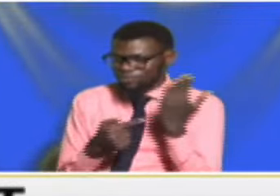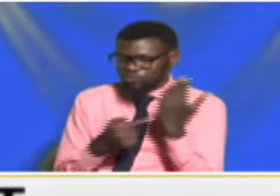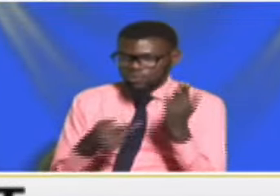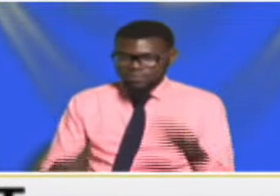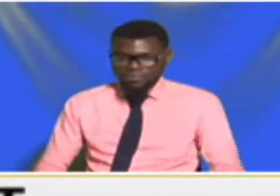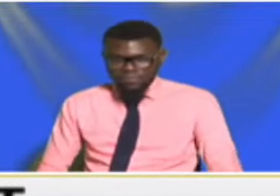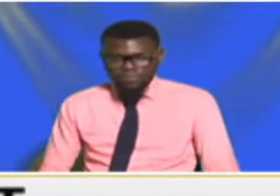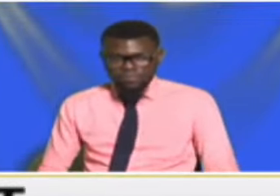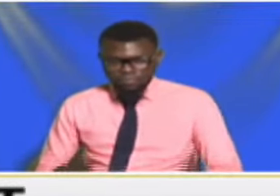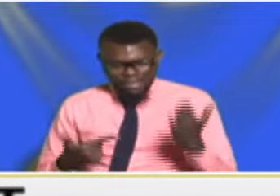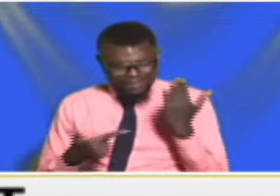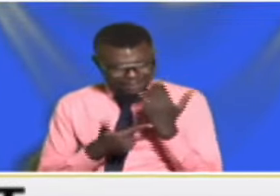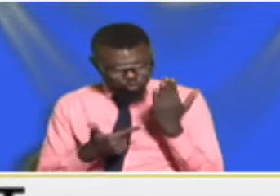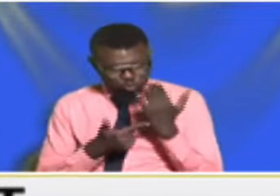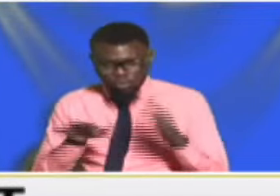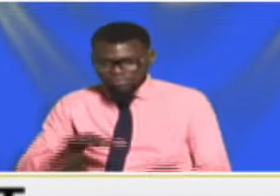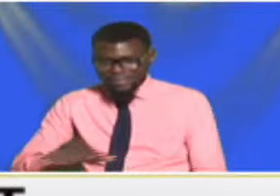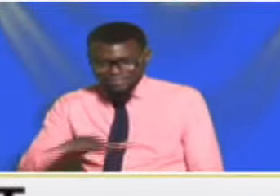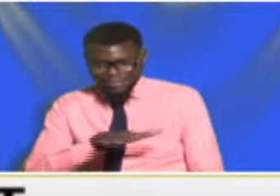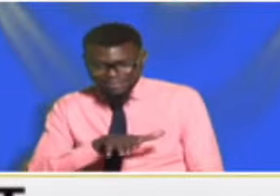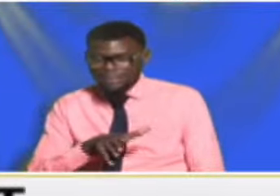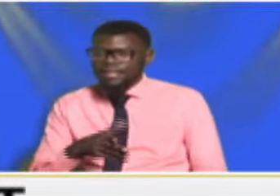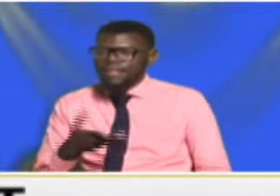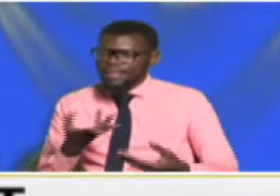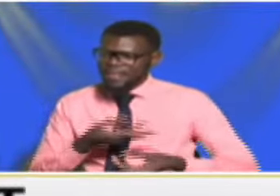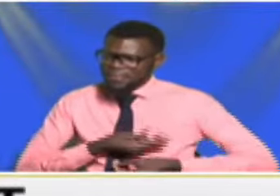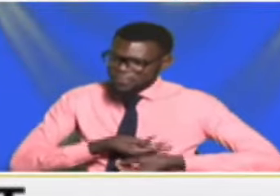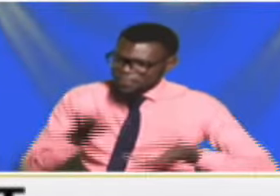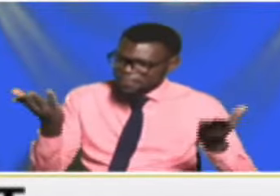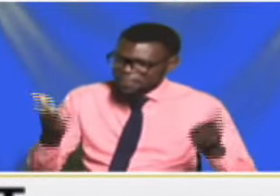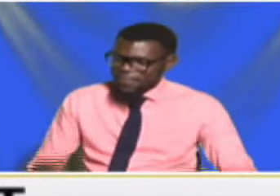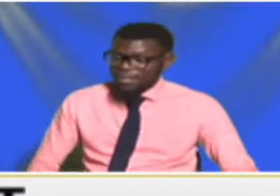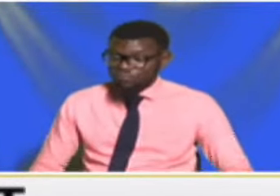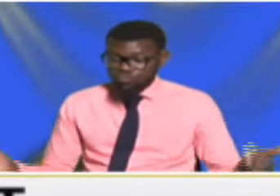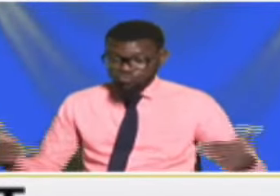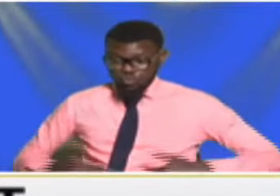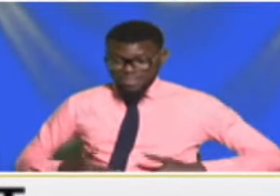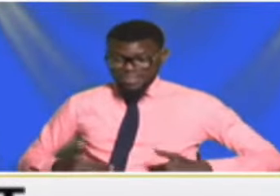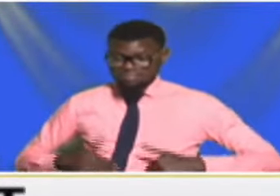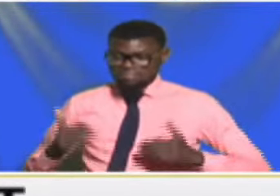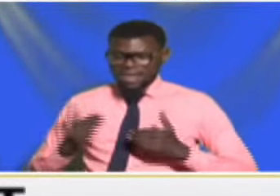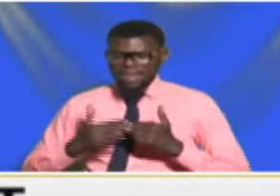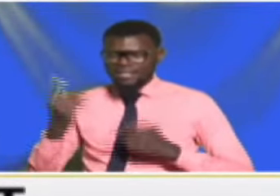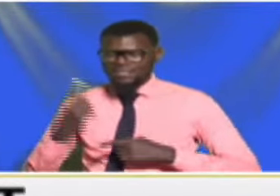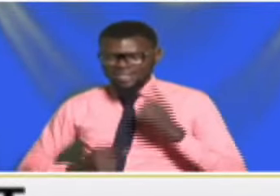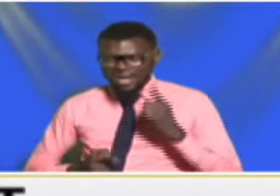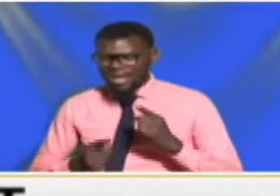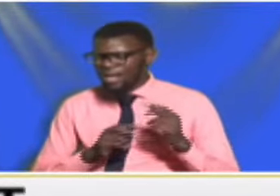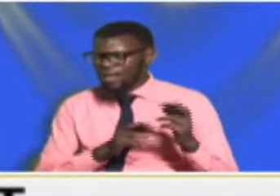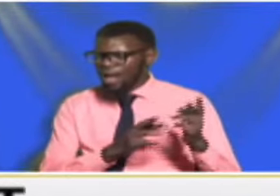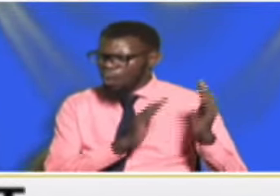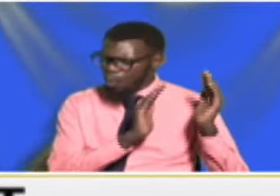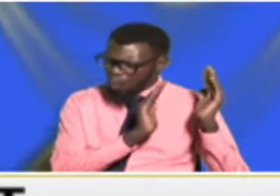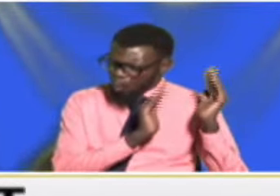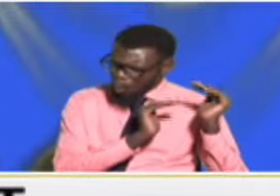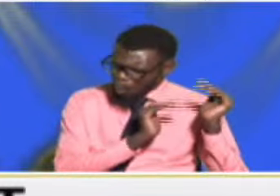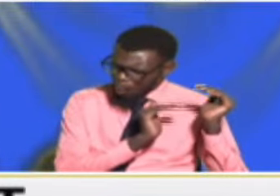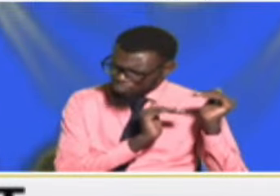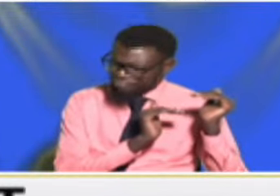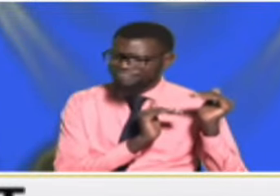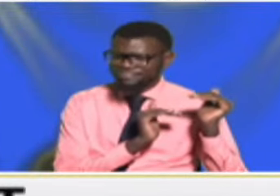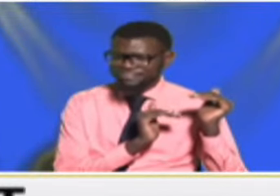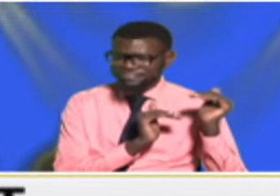out our digital space. Young guys, by the end of next year, God willing, we will have